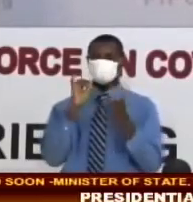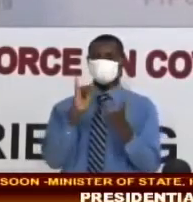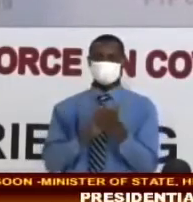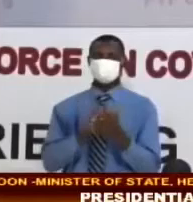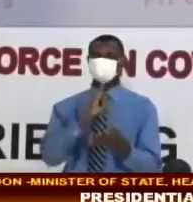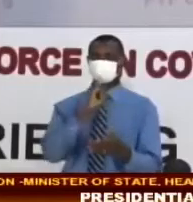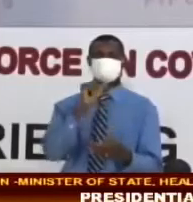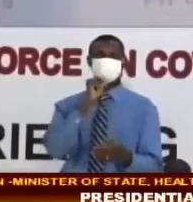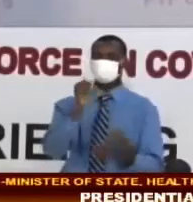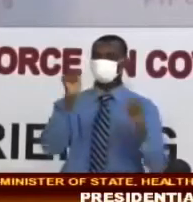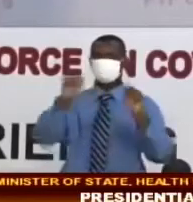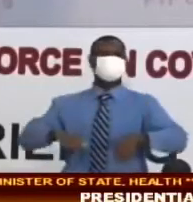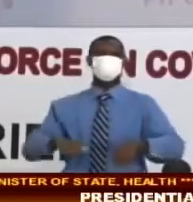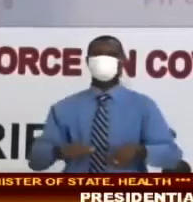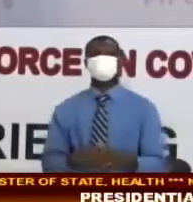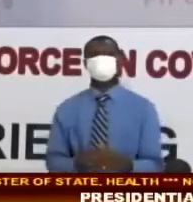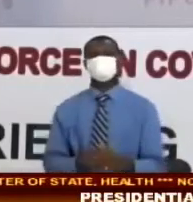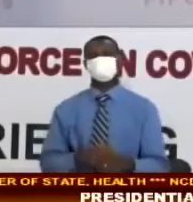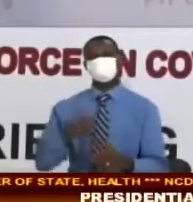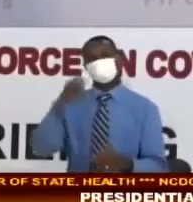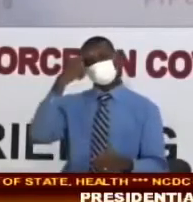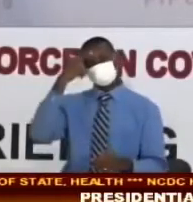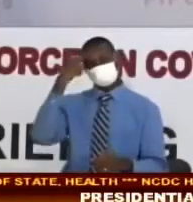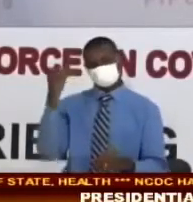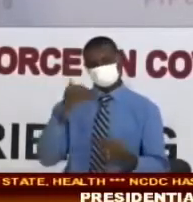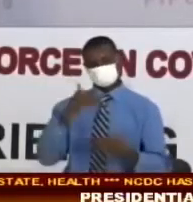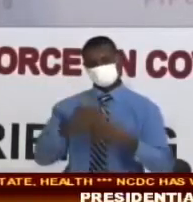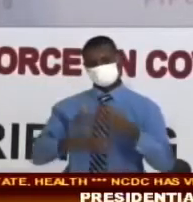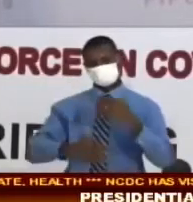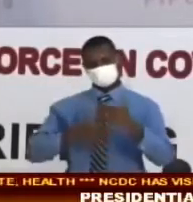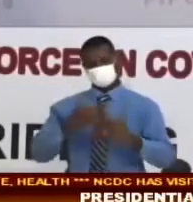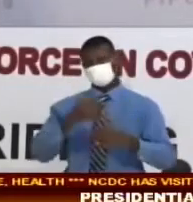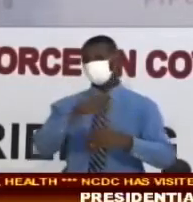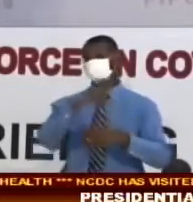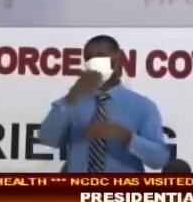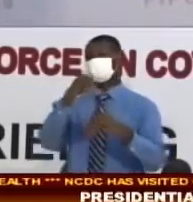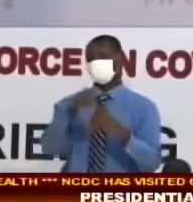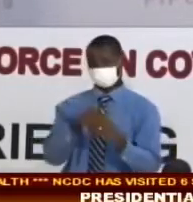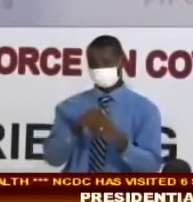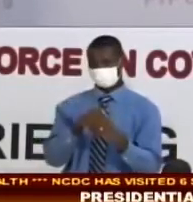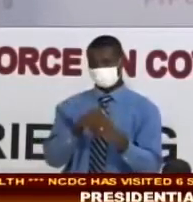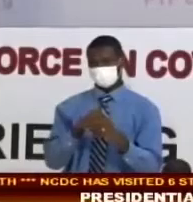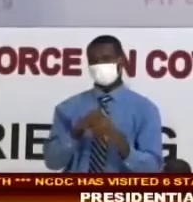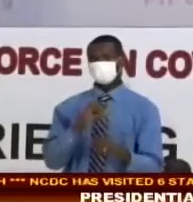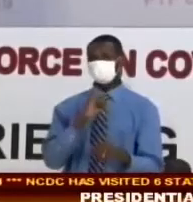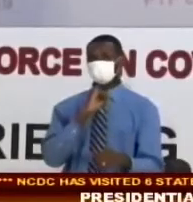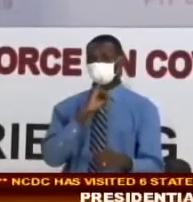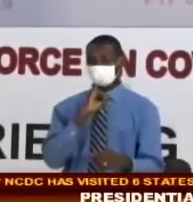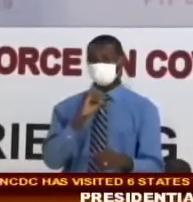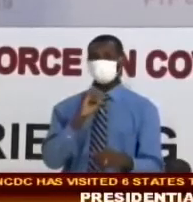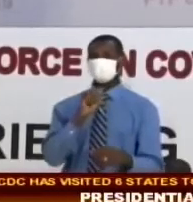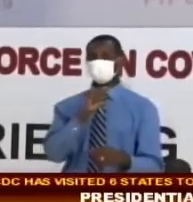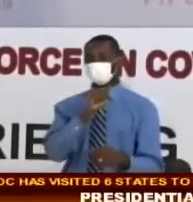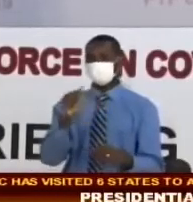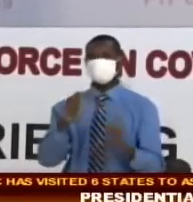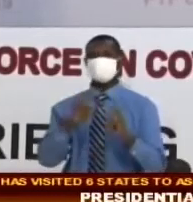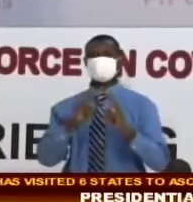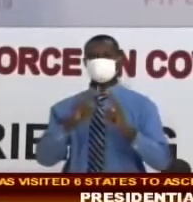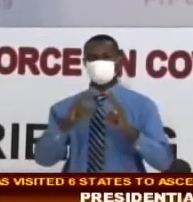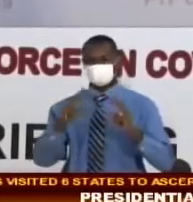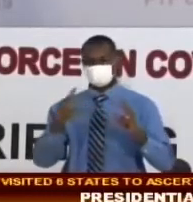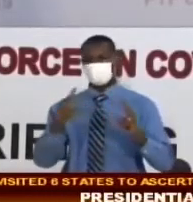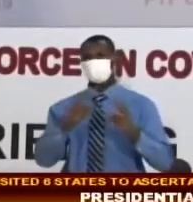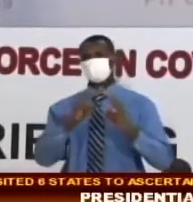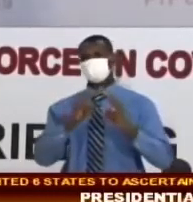impossible, because the process involved is a very, very tedious